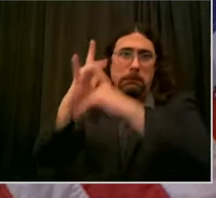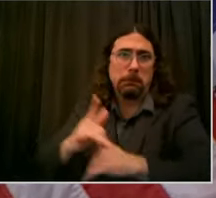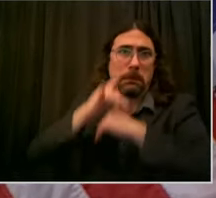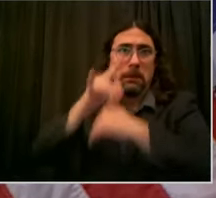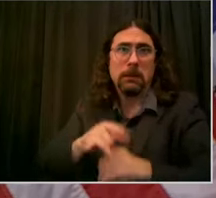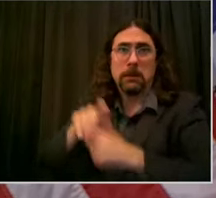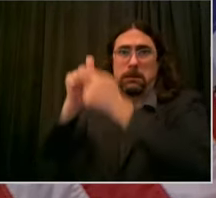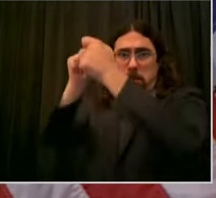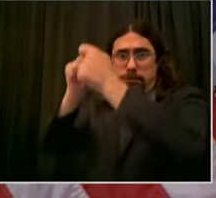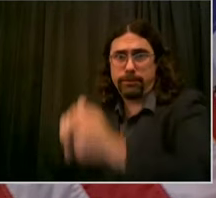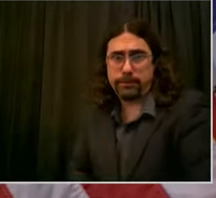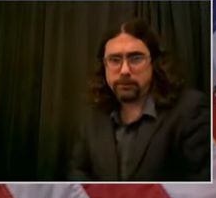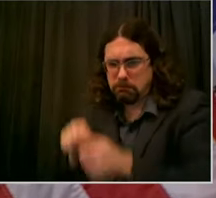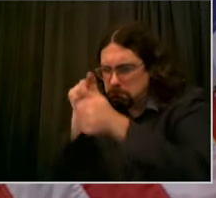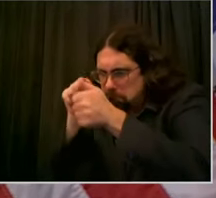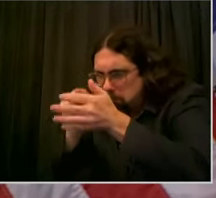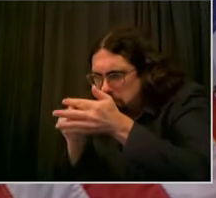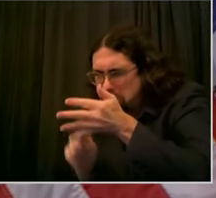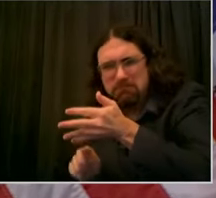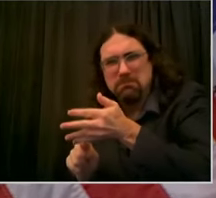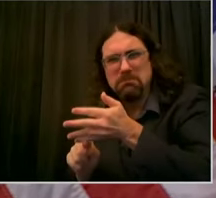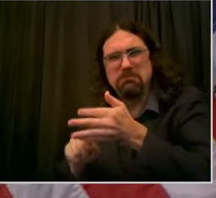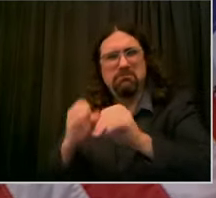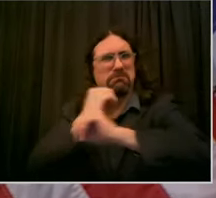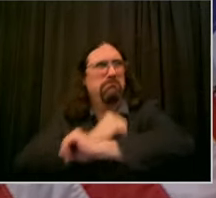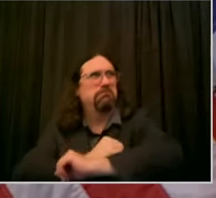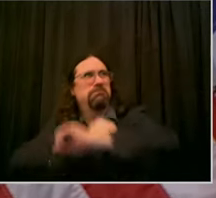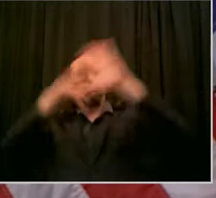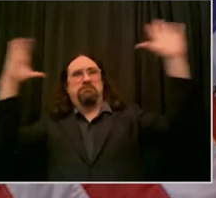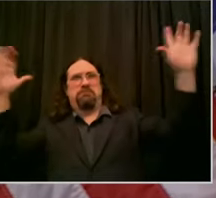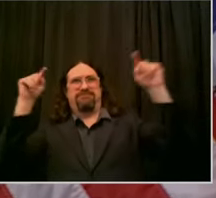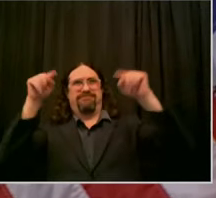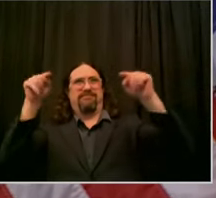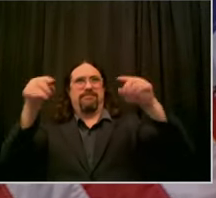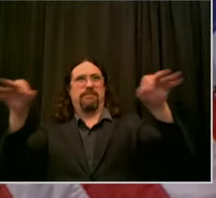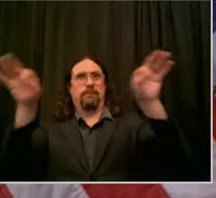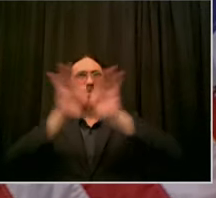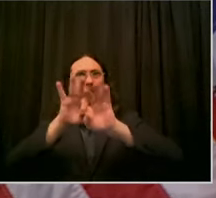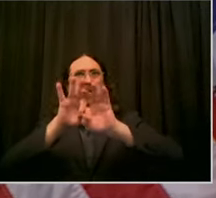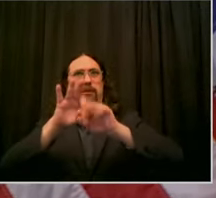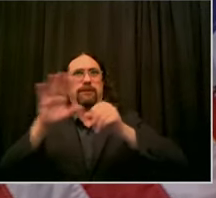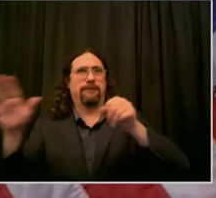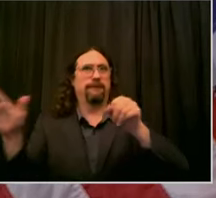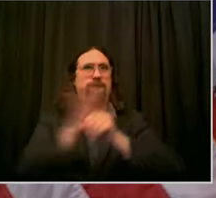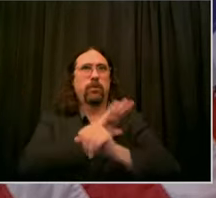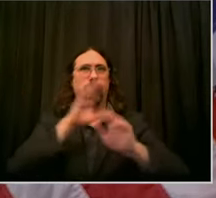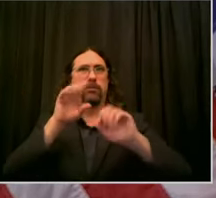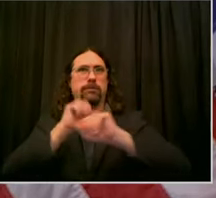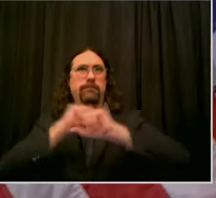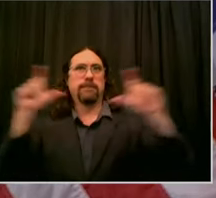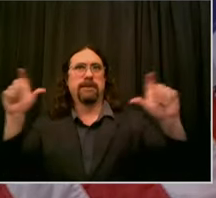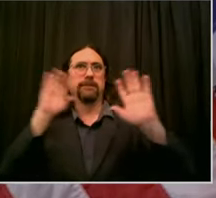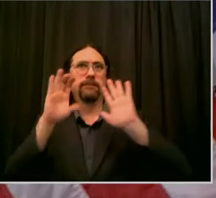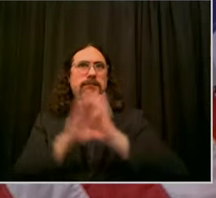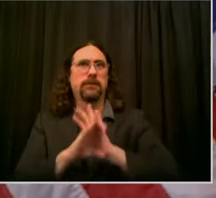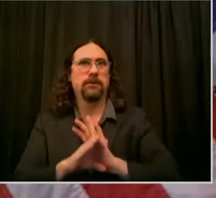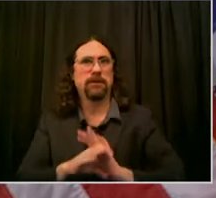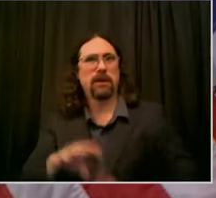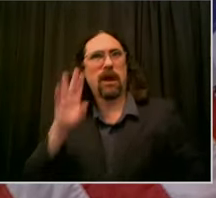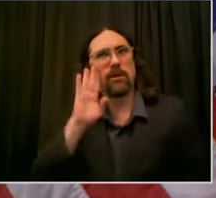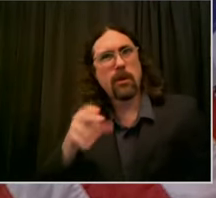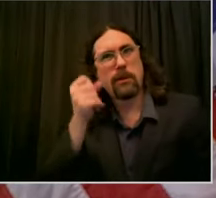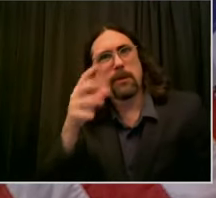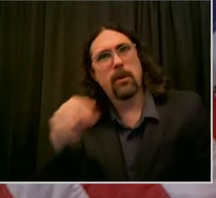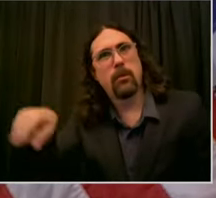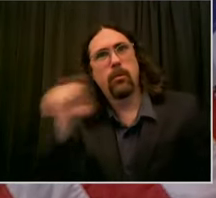at the day-to-day or the hour-to-hour. That's very human. It's certainly the reality that media has to deal with. I understand that. My job is